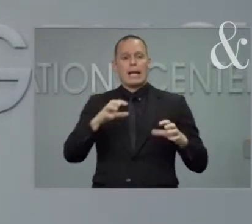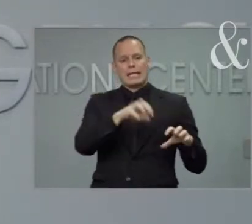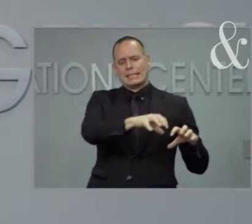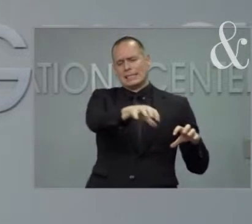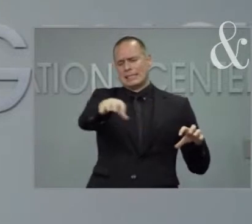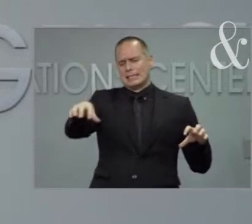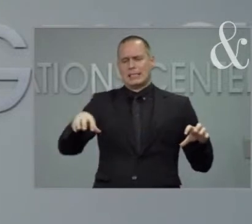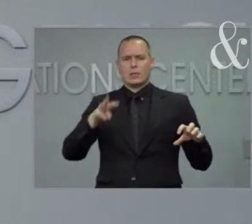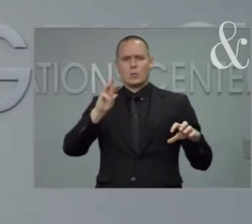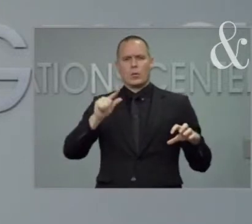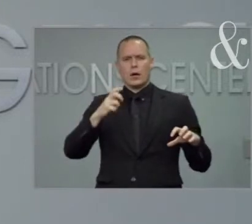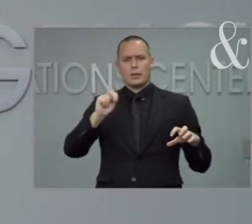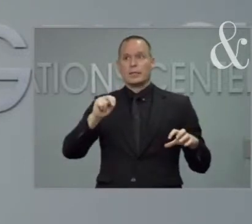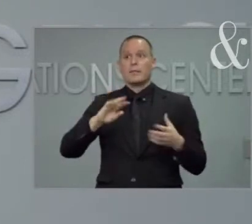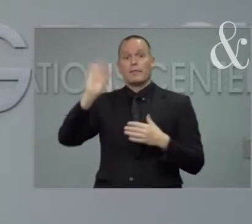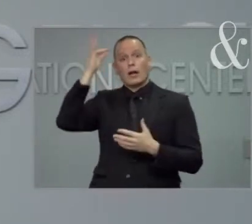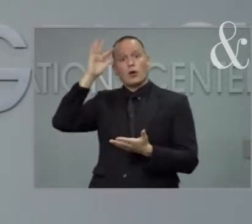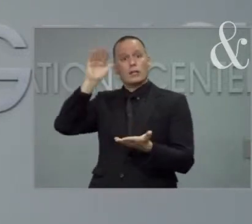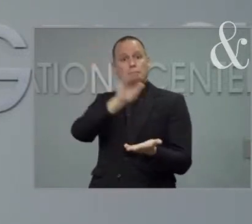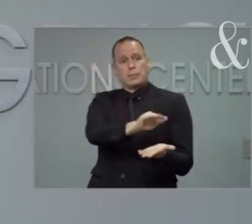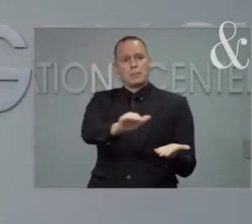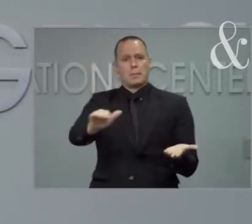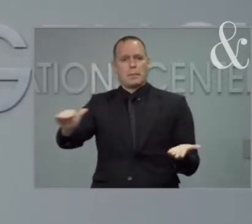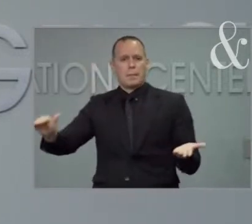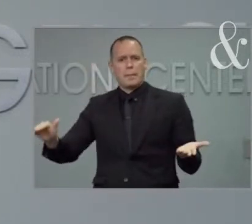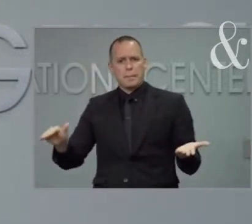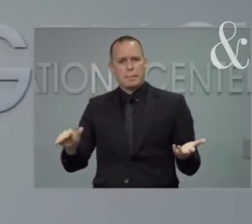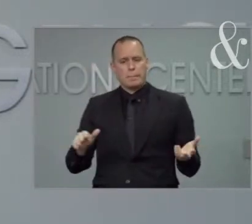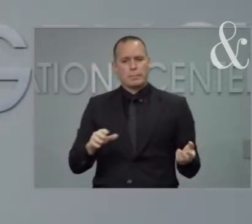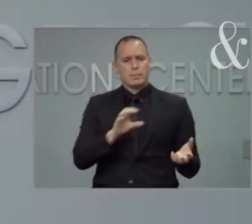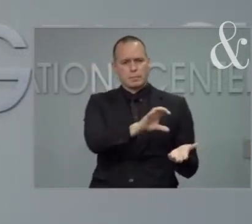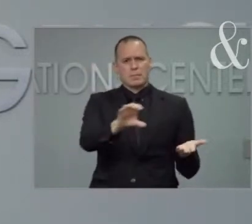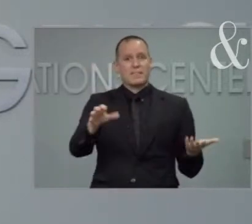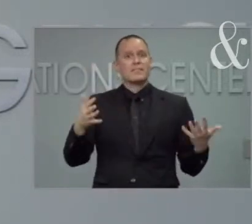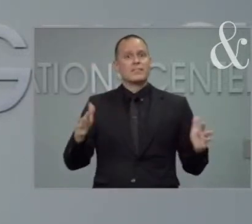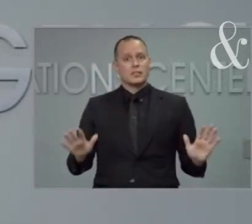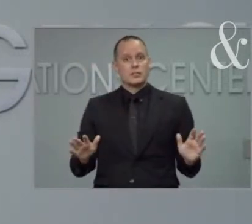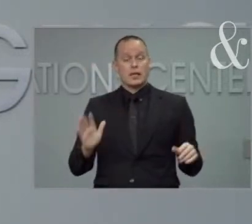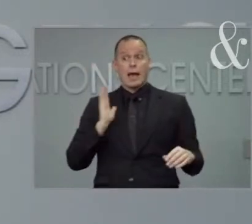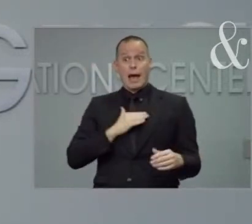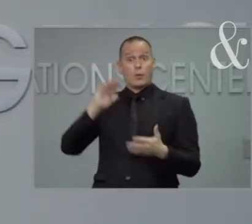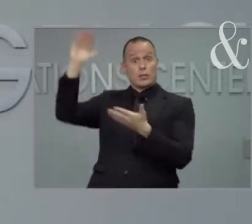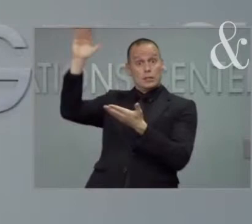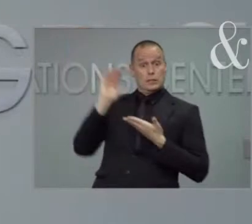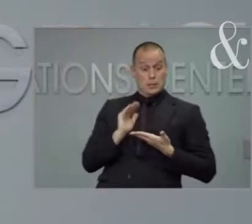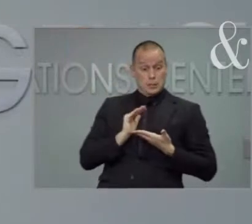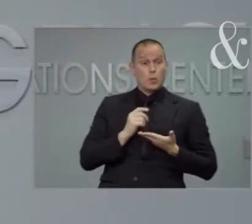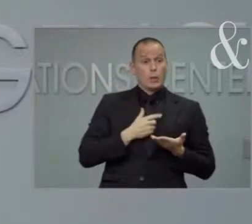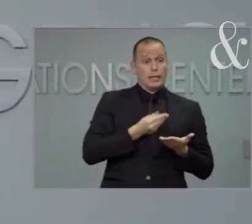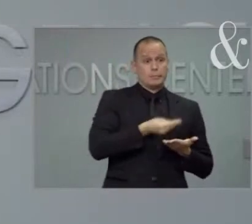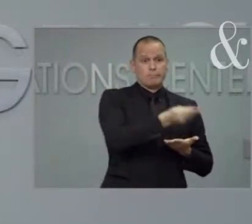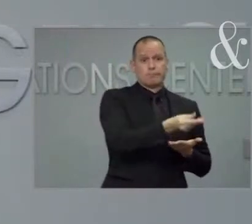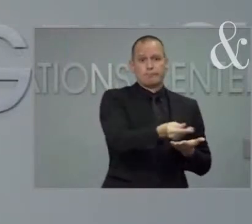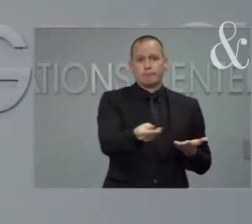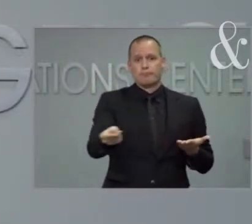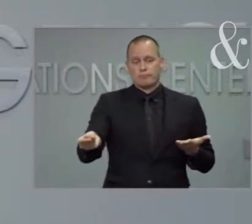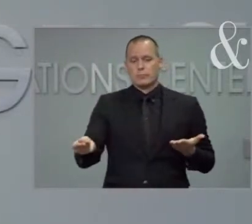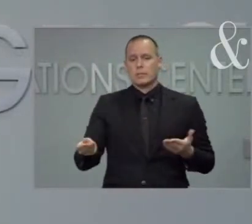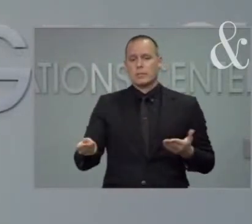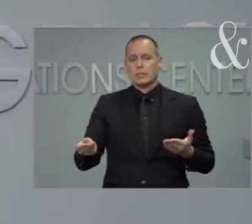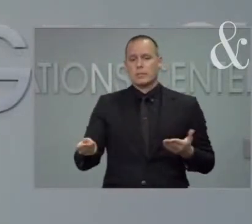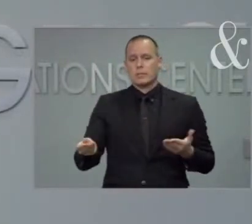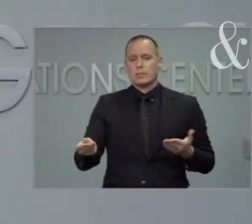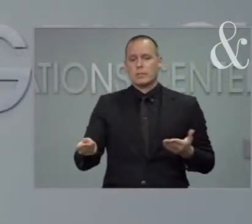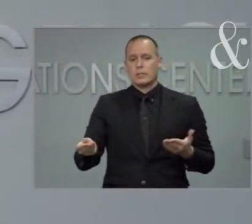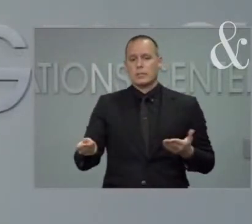so we want to make sure that we are balancing that out. So as we look at our allocation to the state, we are then making sure to balance things